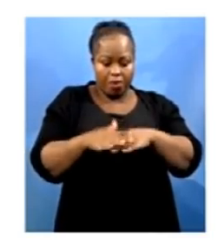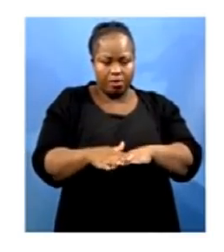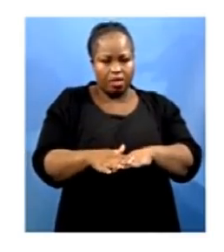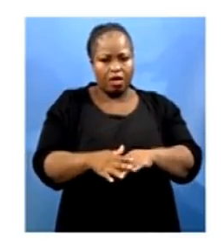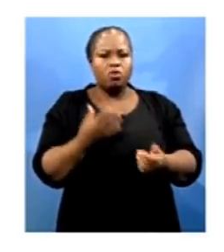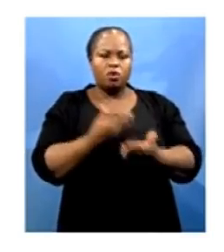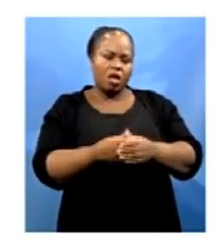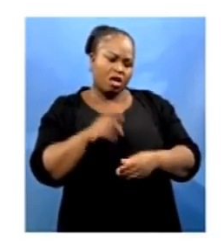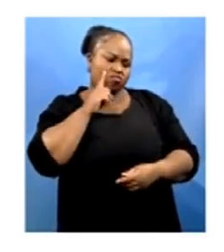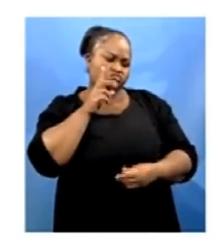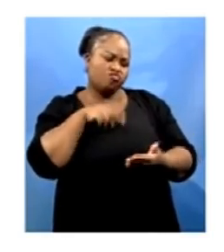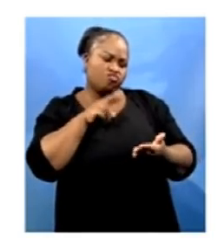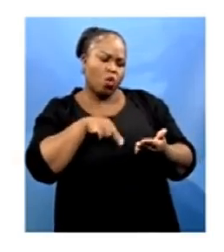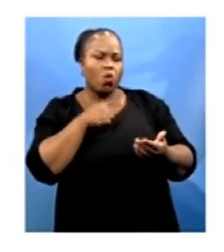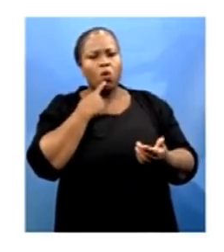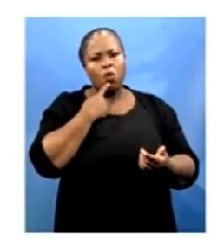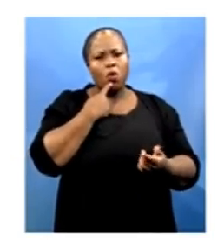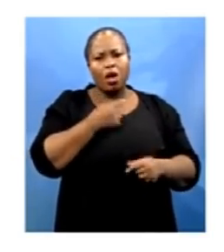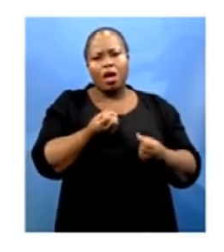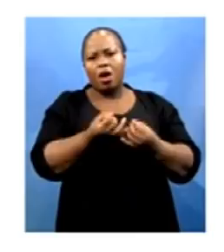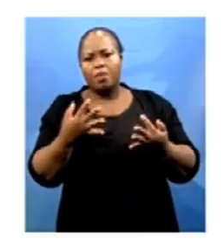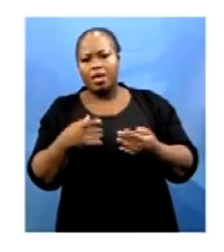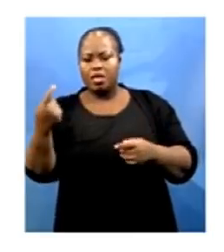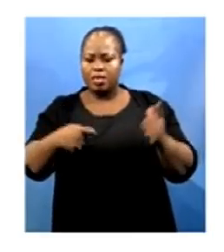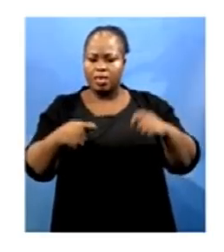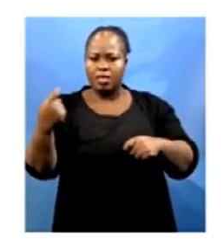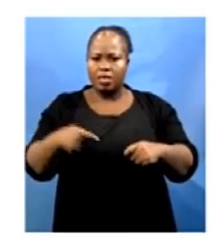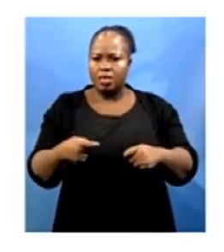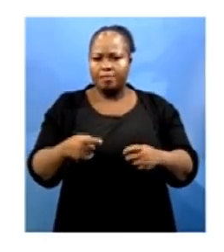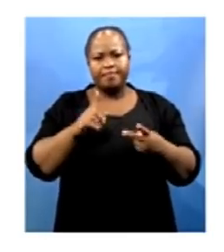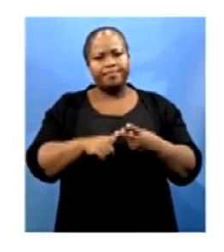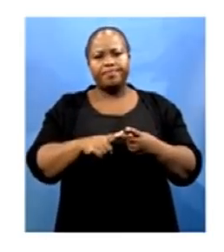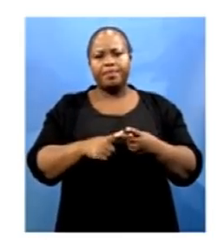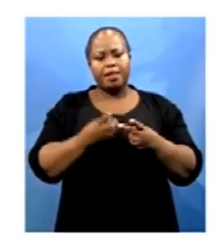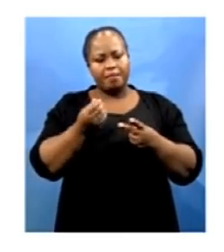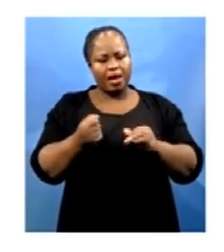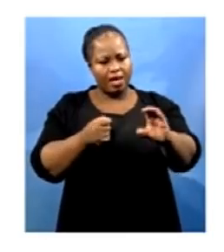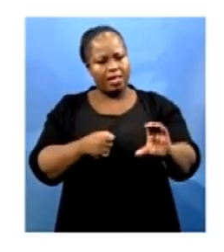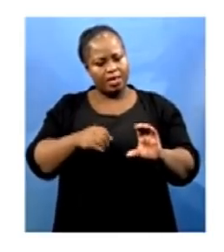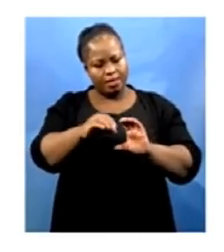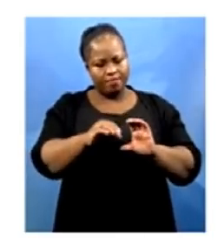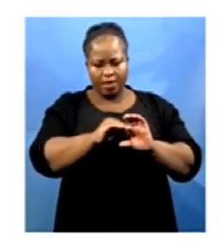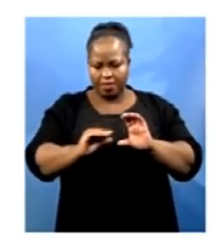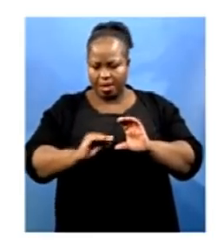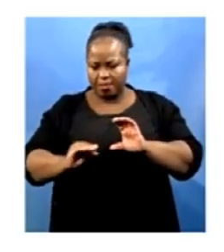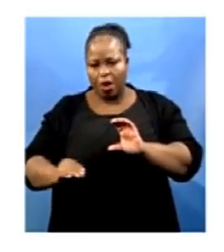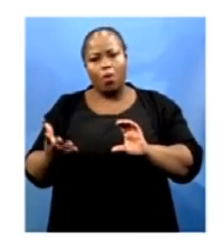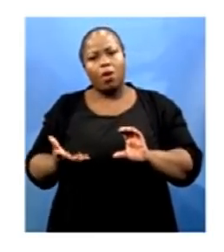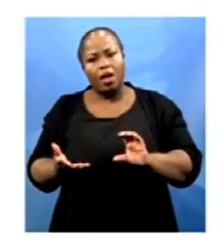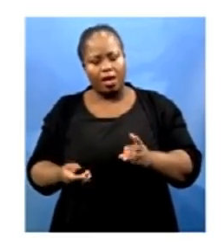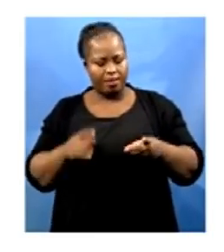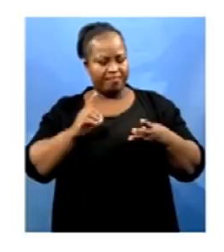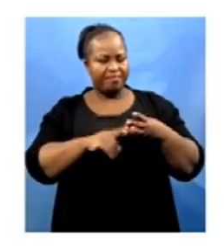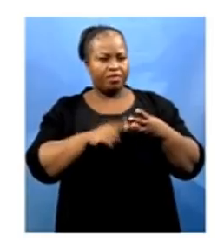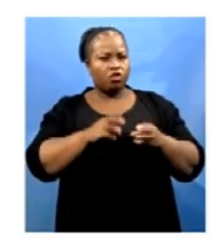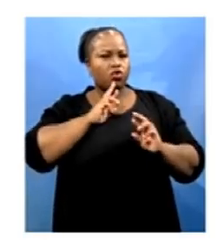received, how we have allocated those resources, and the tracking and reporting of the impact we are